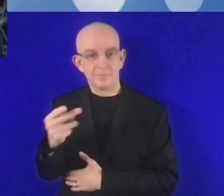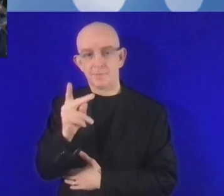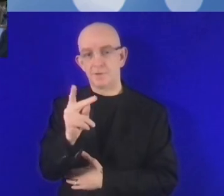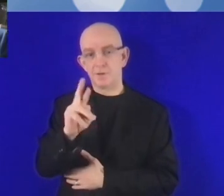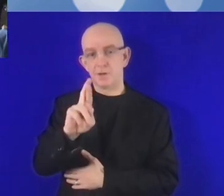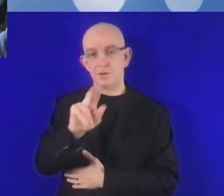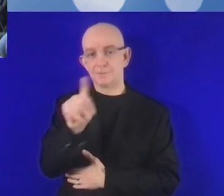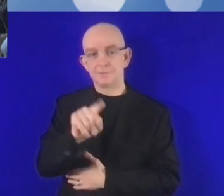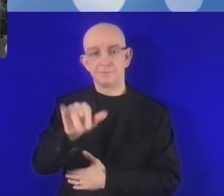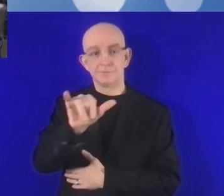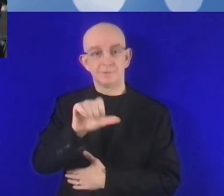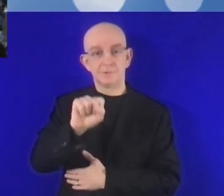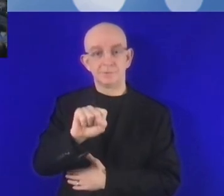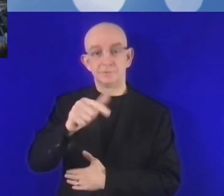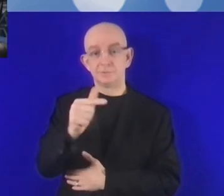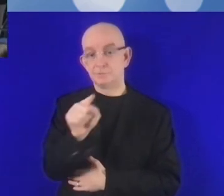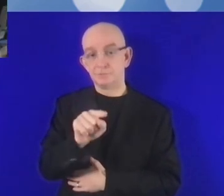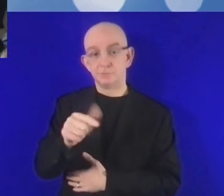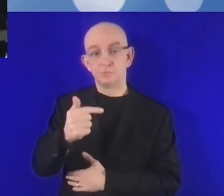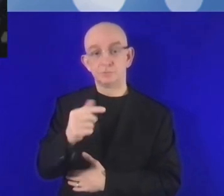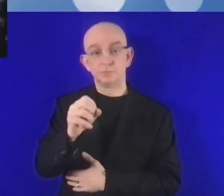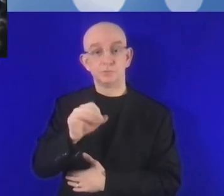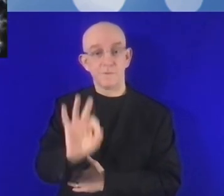Welcome to the stage, the floor is yours.